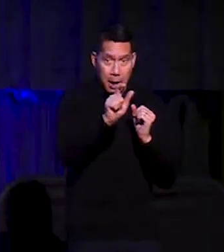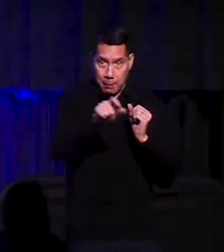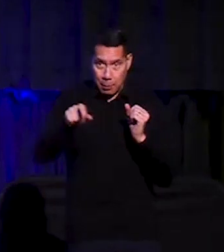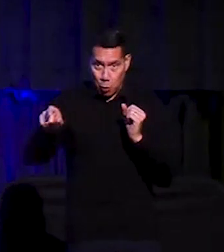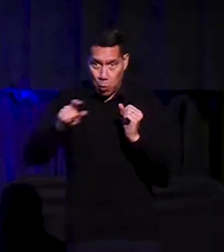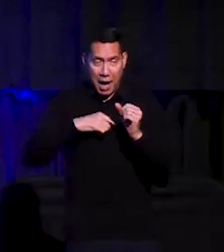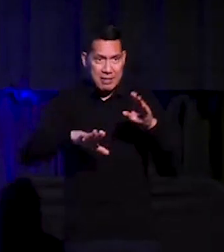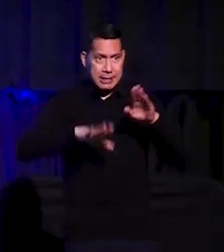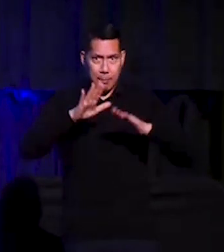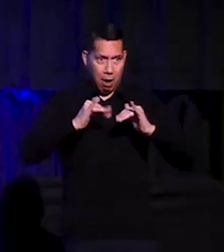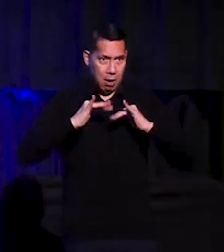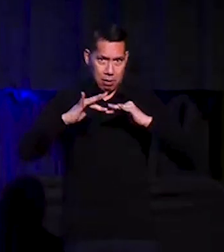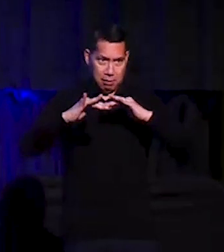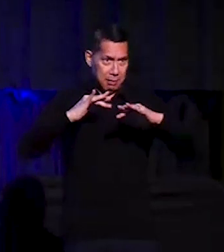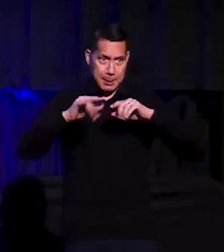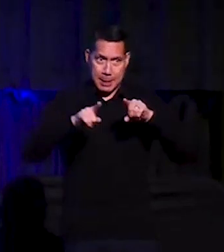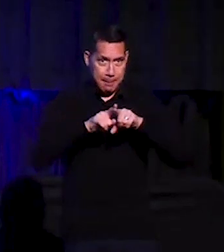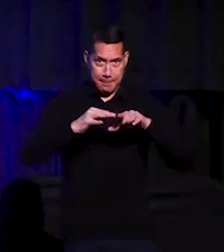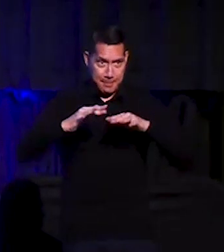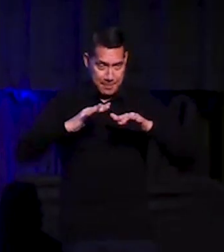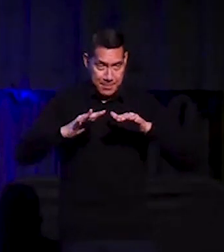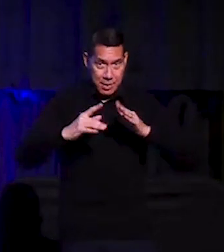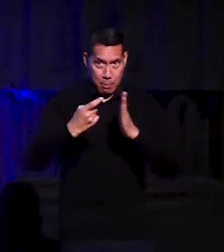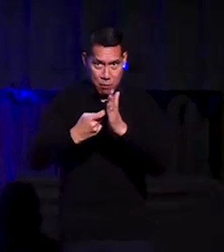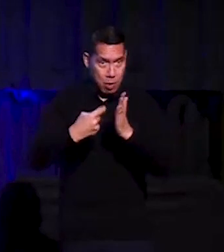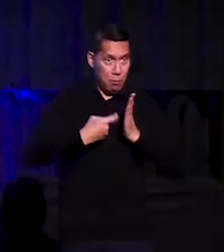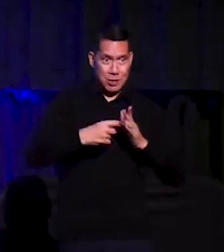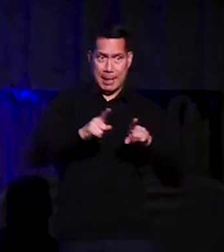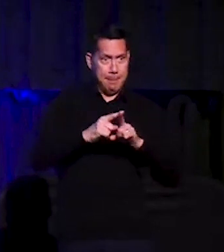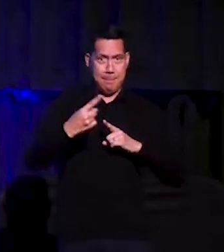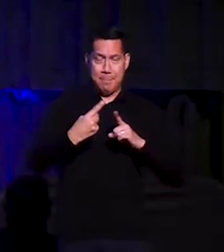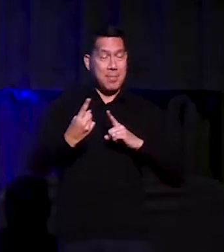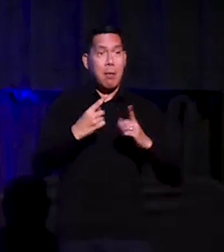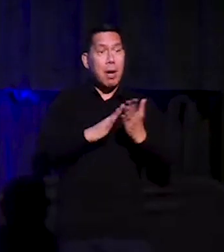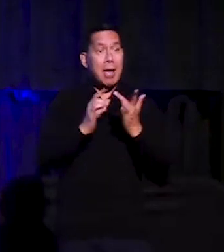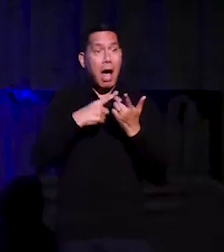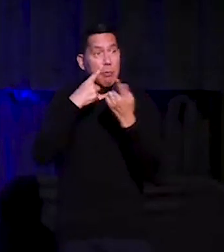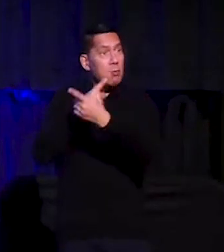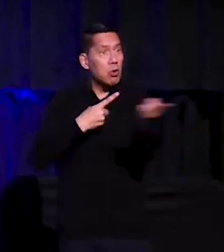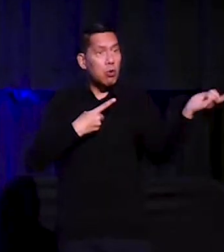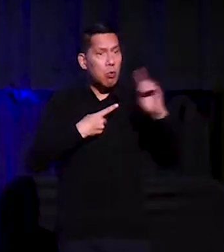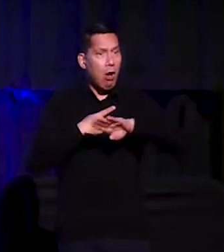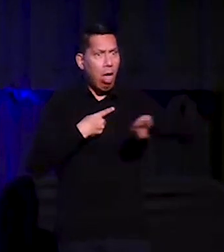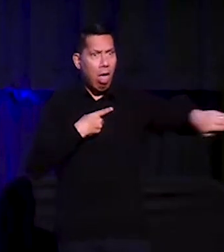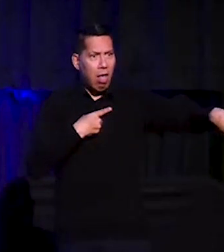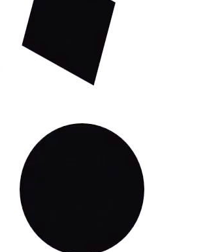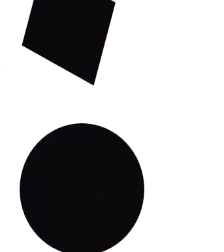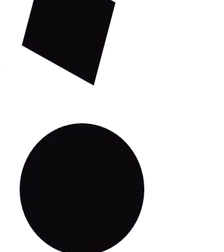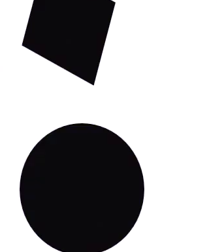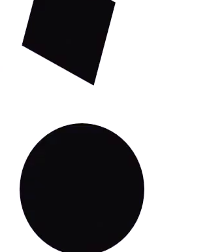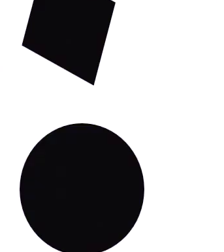preferences or circumstances to us. But that it means that so many people are excluded because of that,